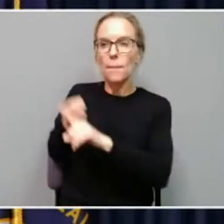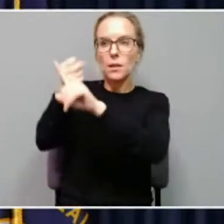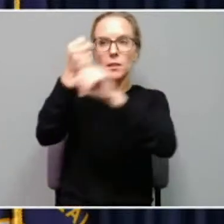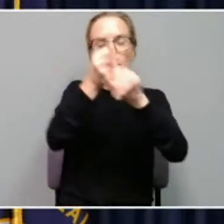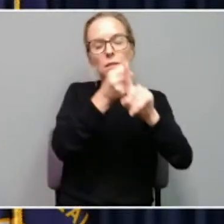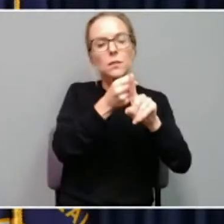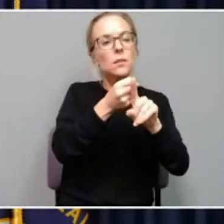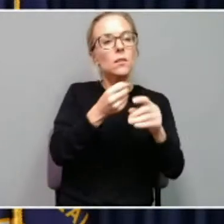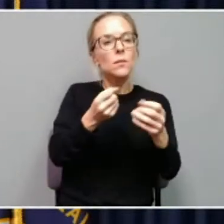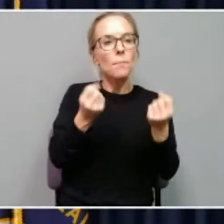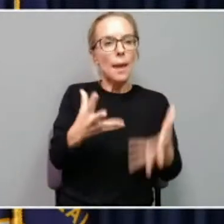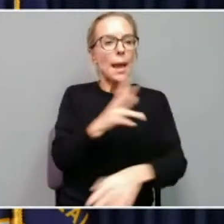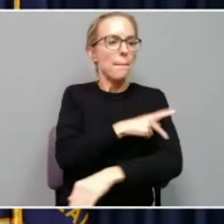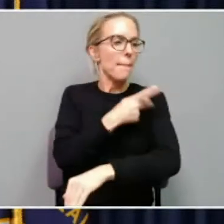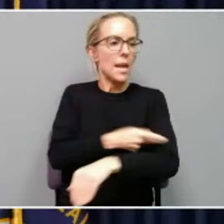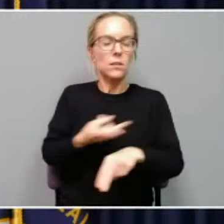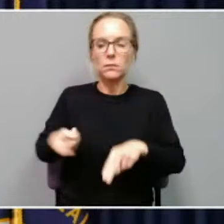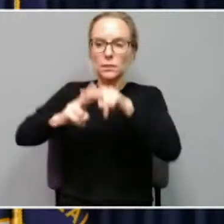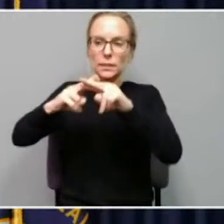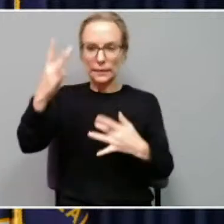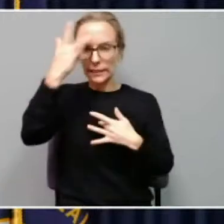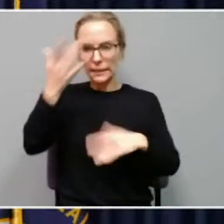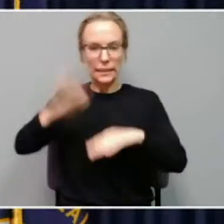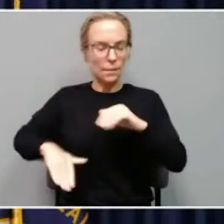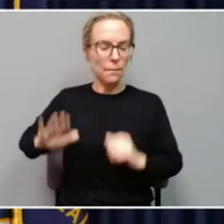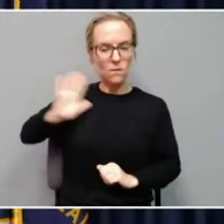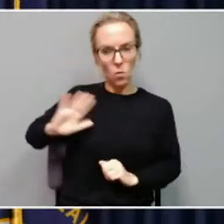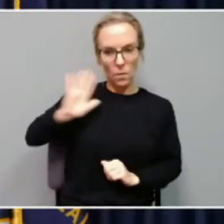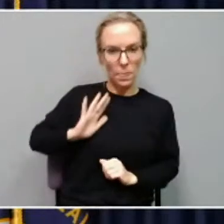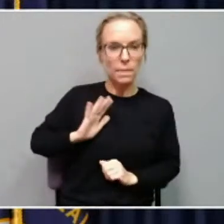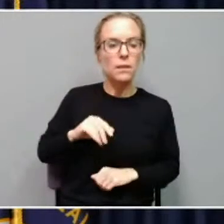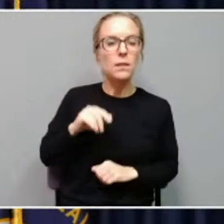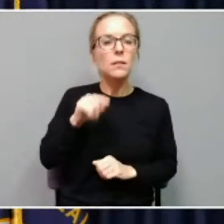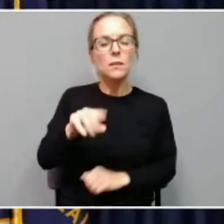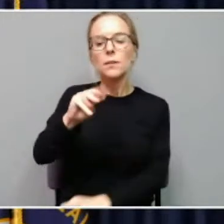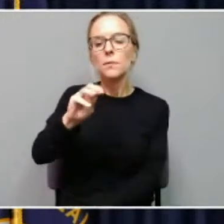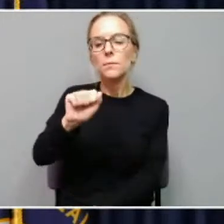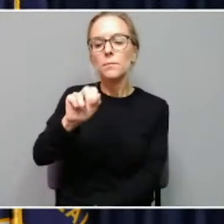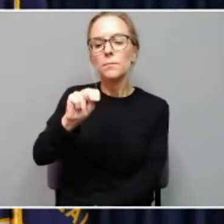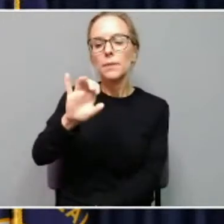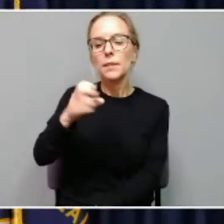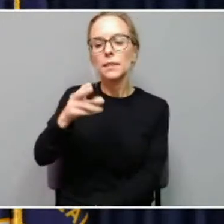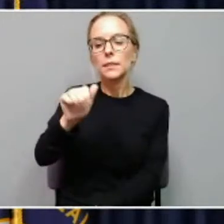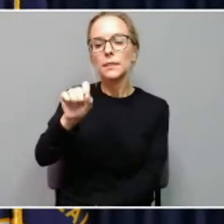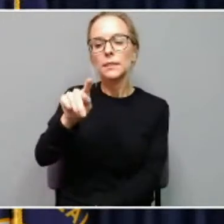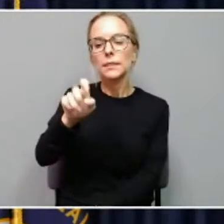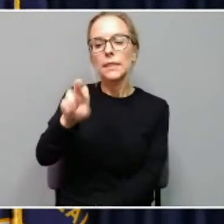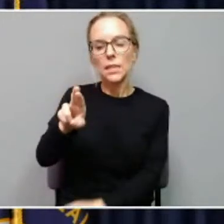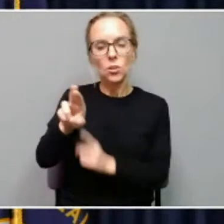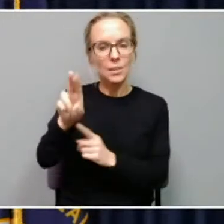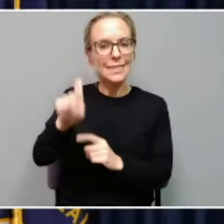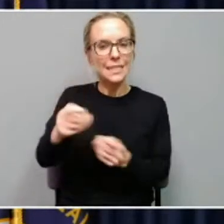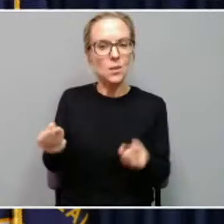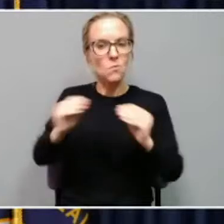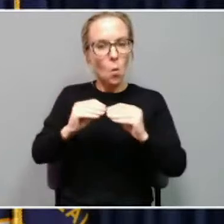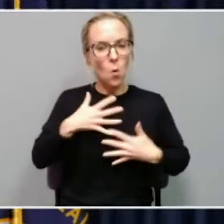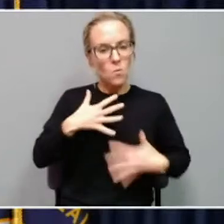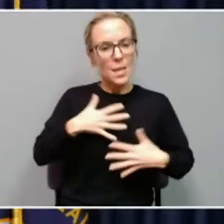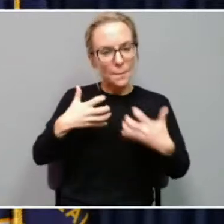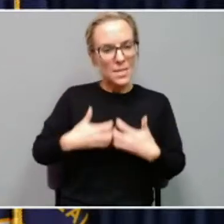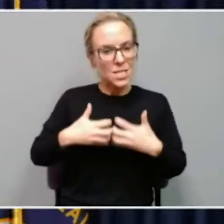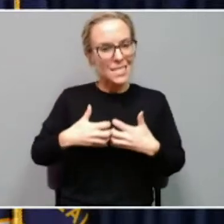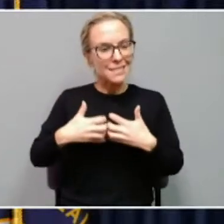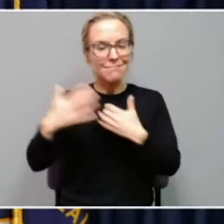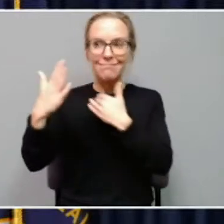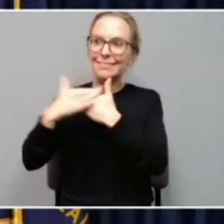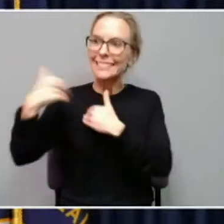than they'd ever seen before. Advent Health Manchester needed more ventilators. Isn't that an awful thing if you're a hospital